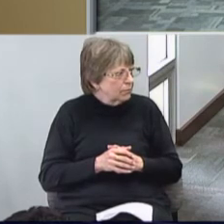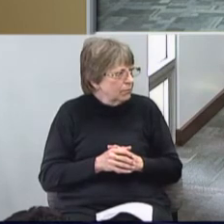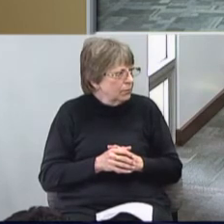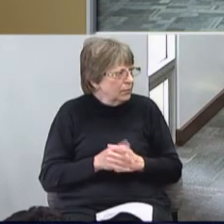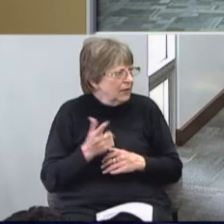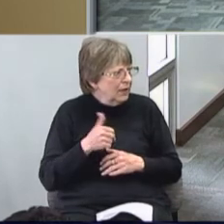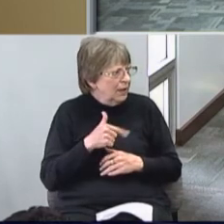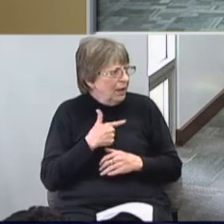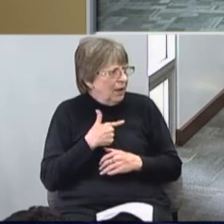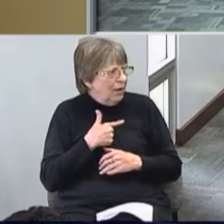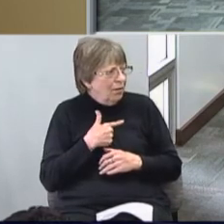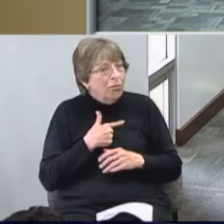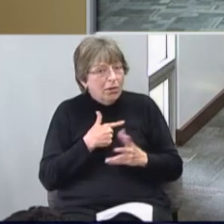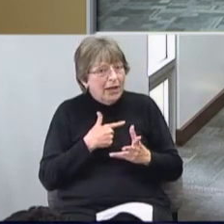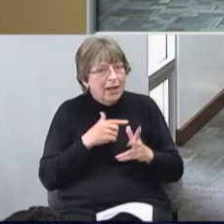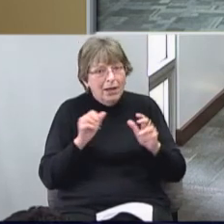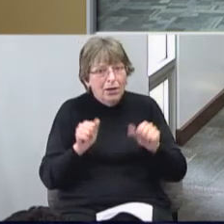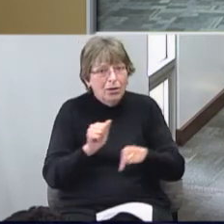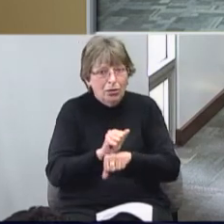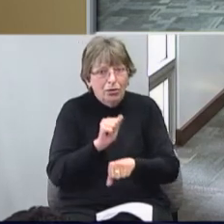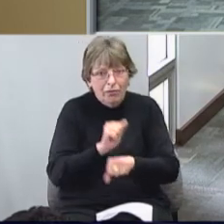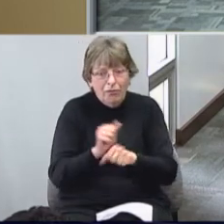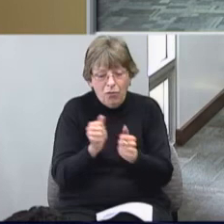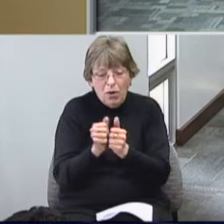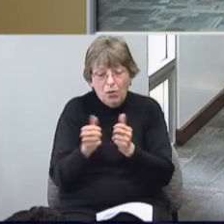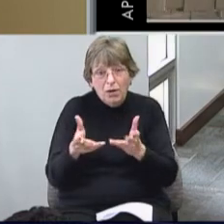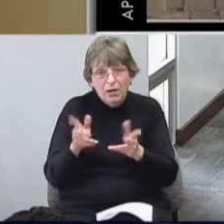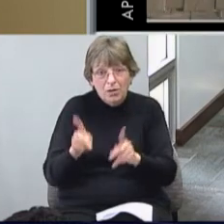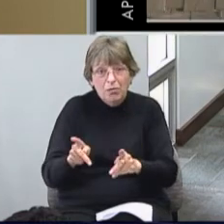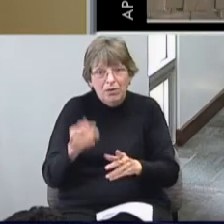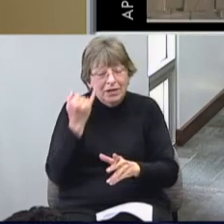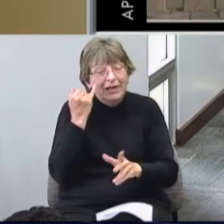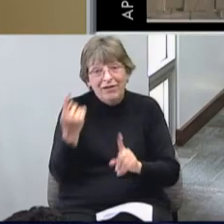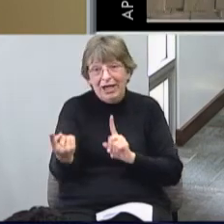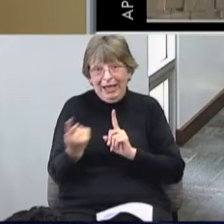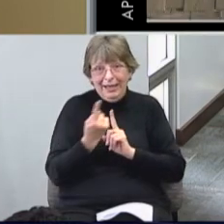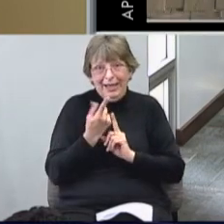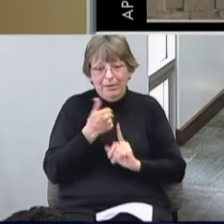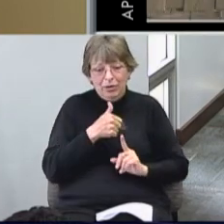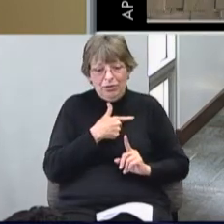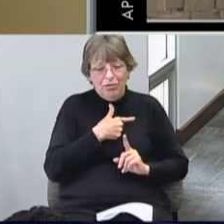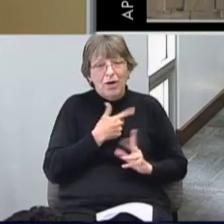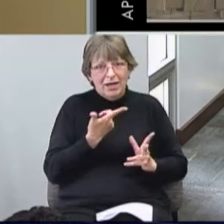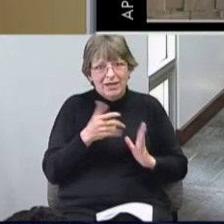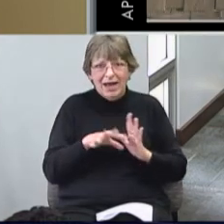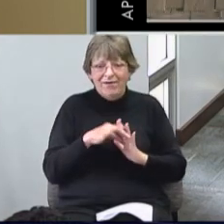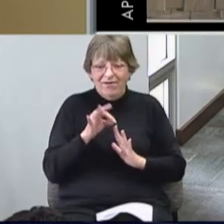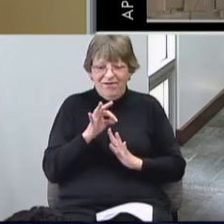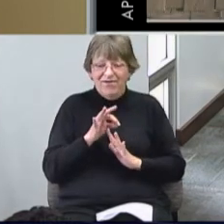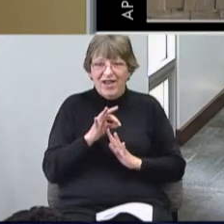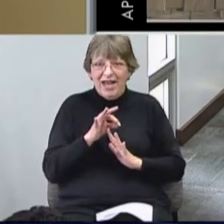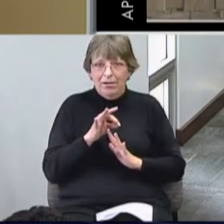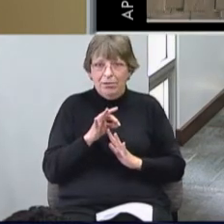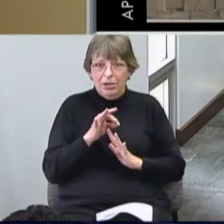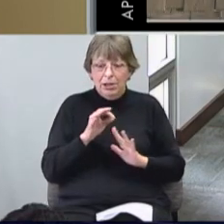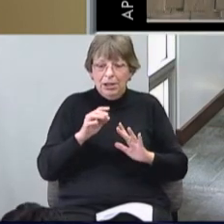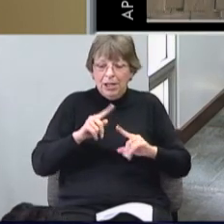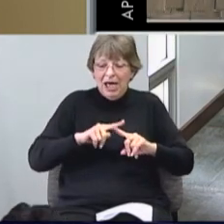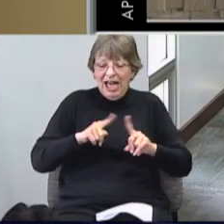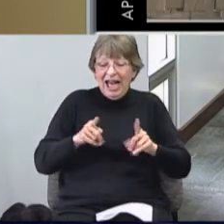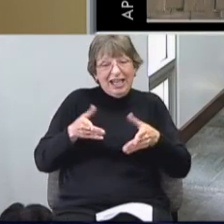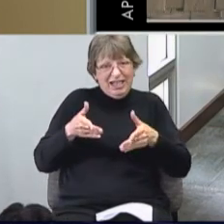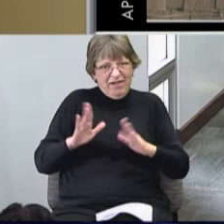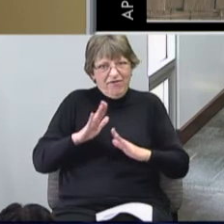We would have worked with the applicant. We try to work with applicants if they come to us and find alternatives to their project that would meet